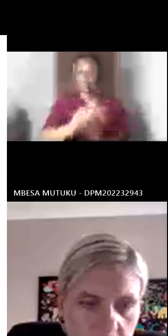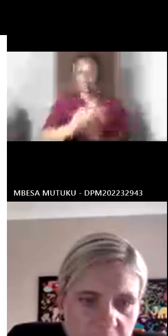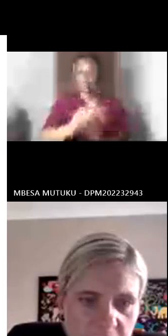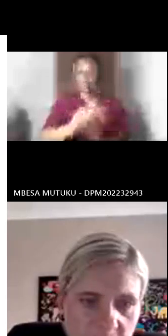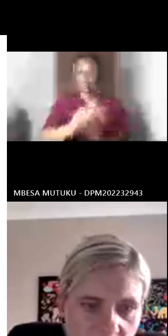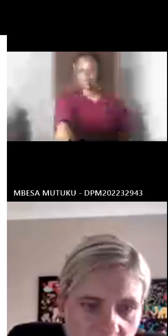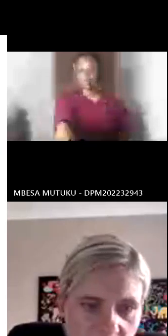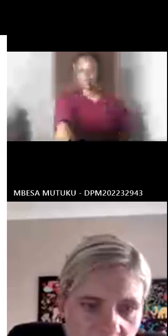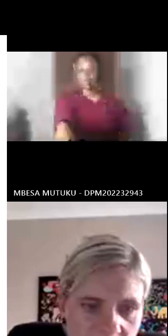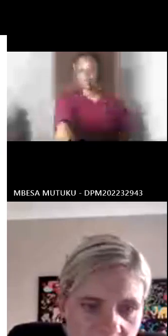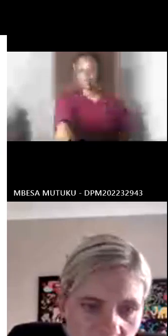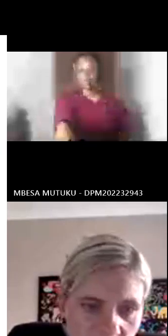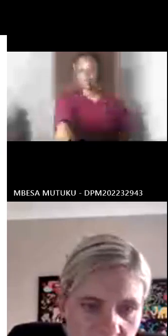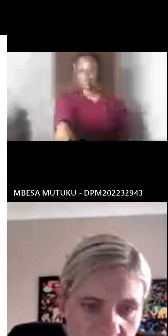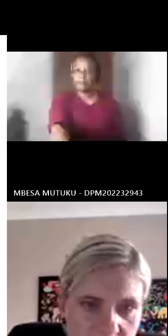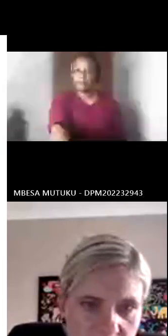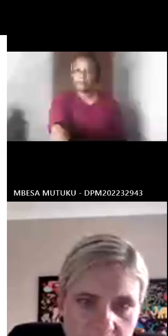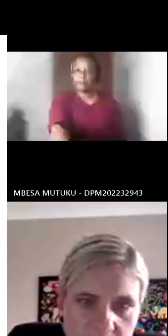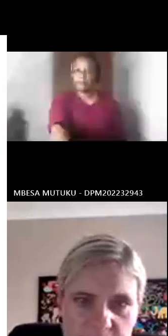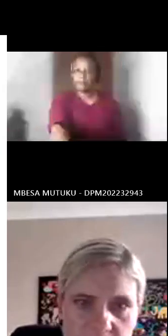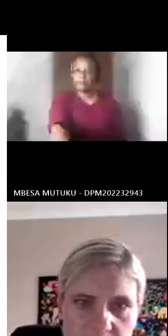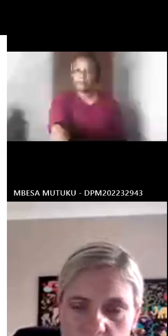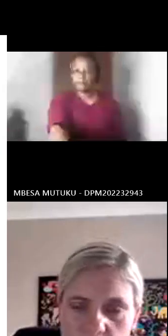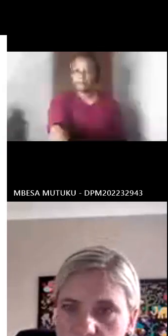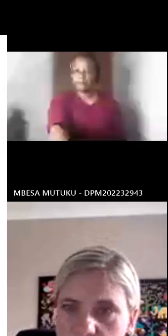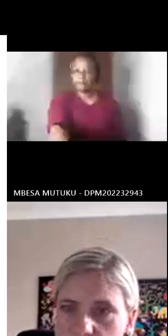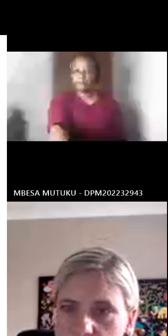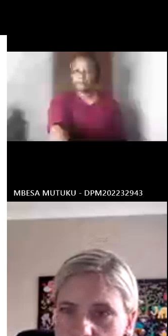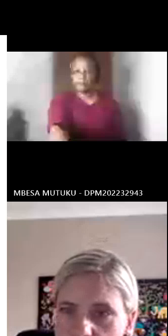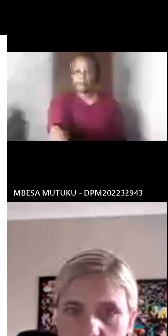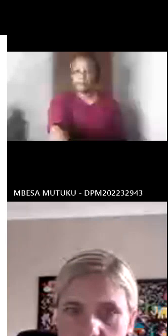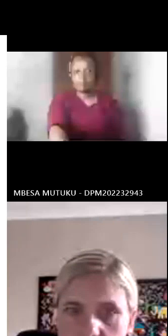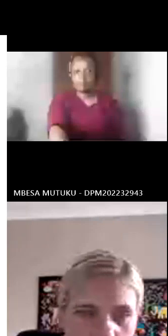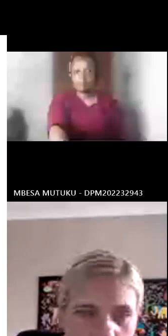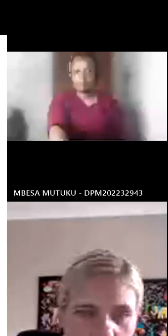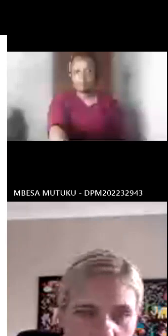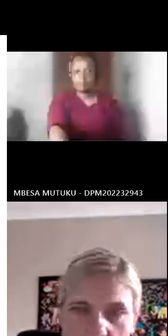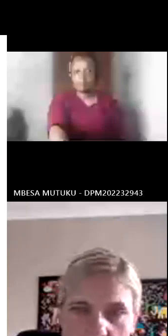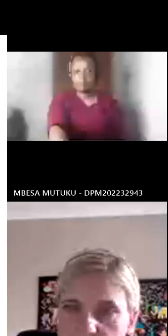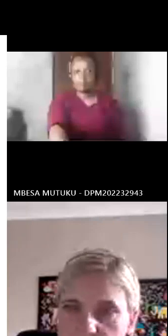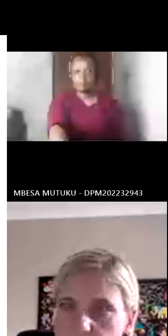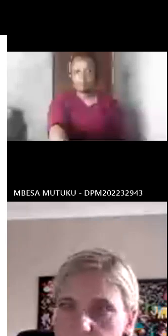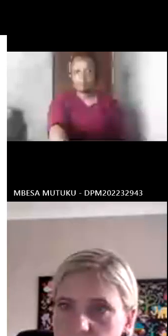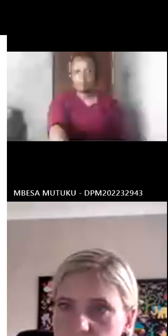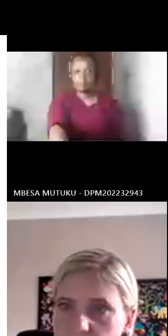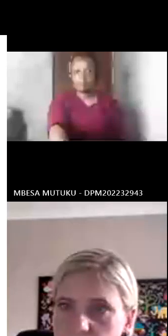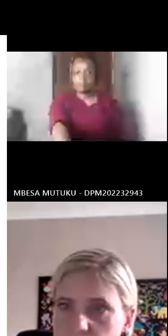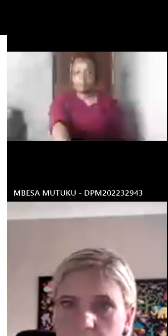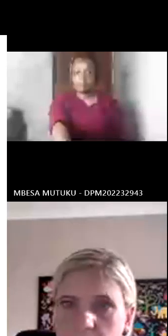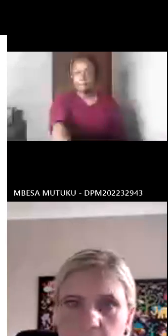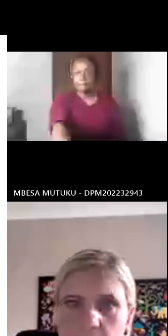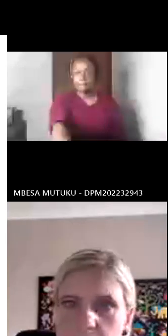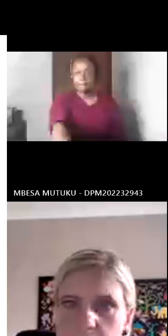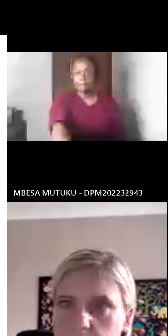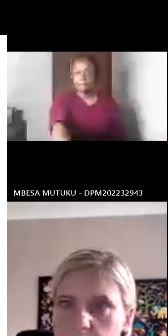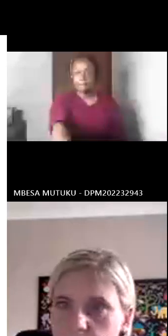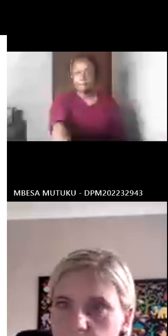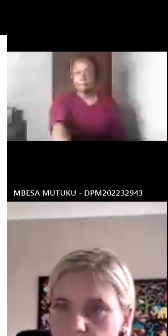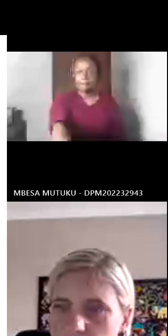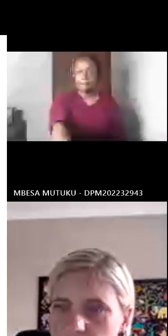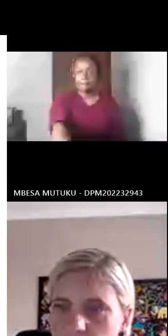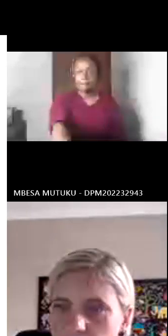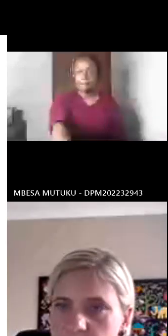image is very blurry at the moment, and I'm just a little worried that people are not able to see. Mel,